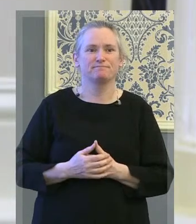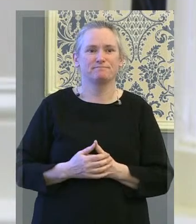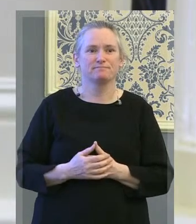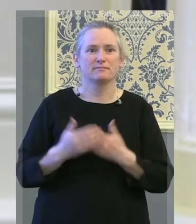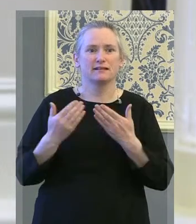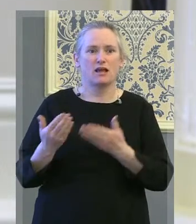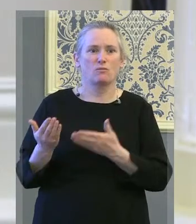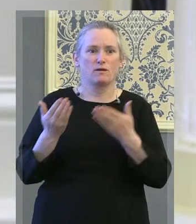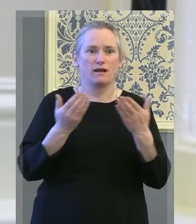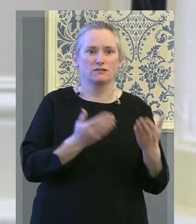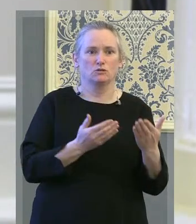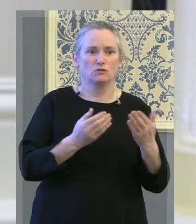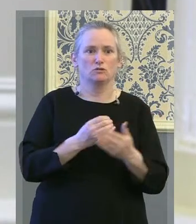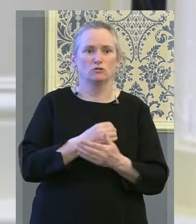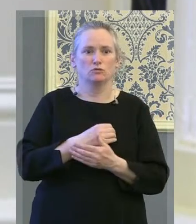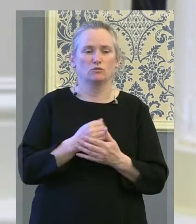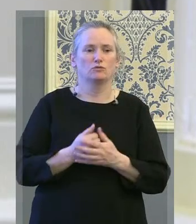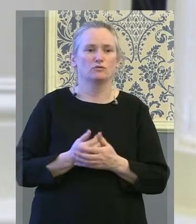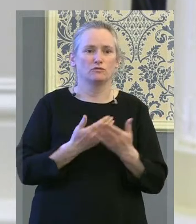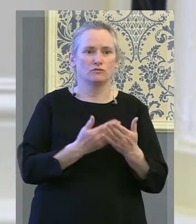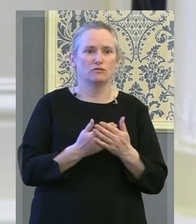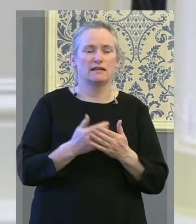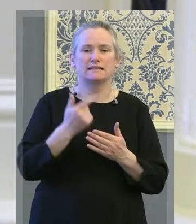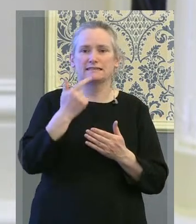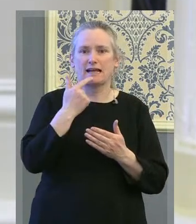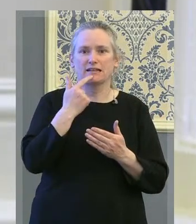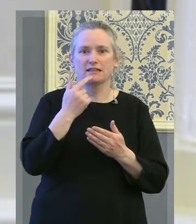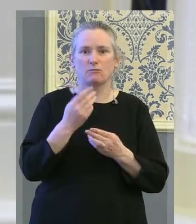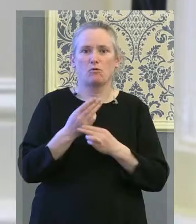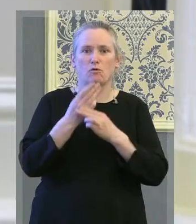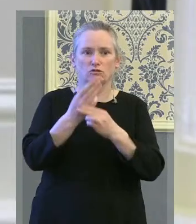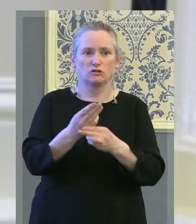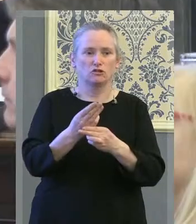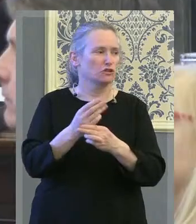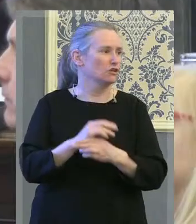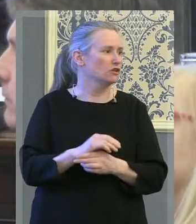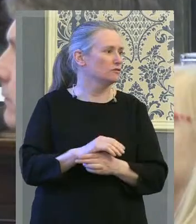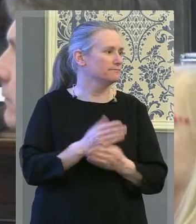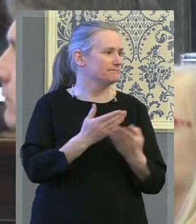now pass you over to the seconder, Councillor Joe Kelly.